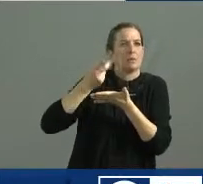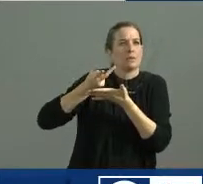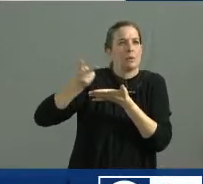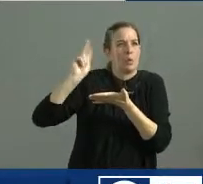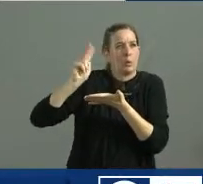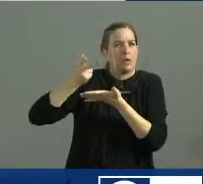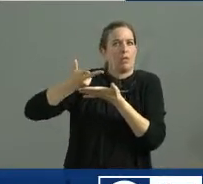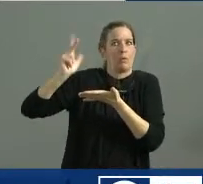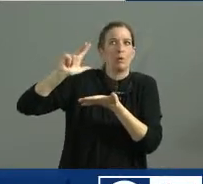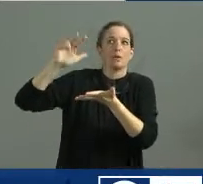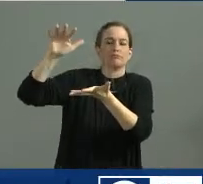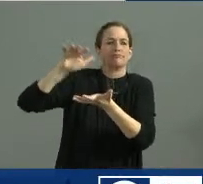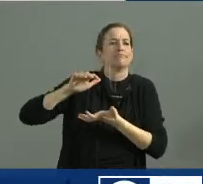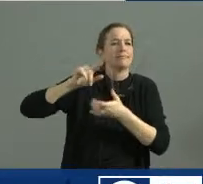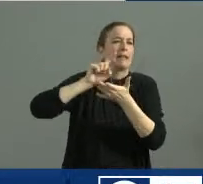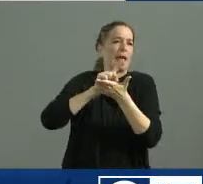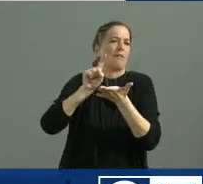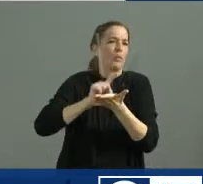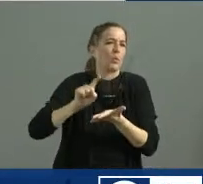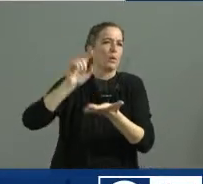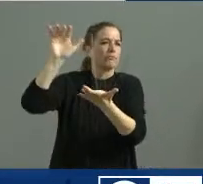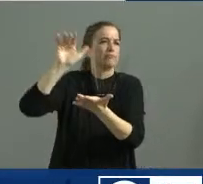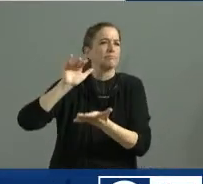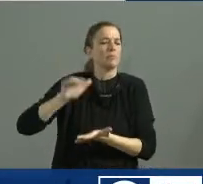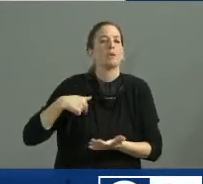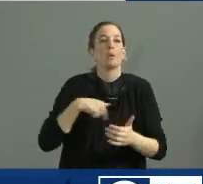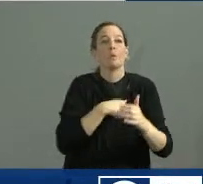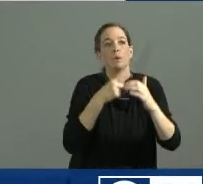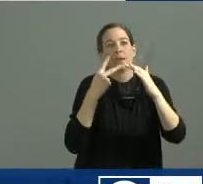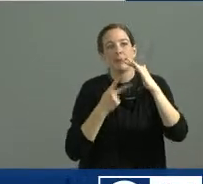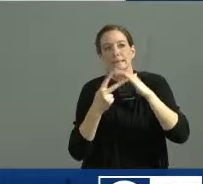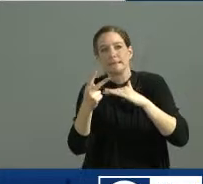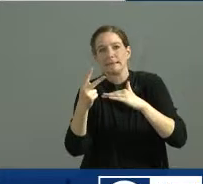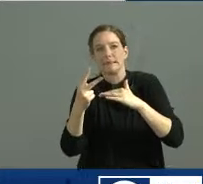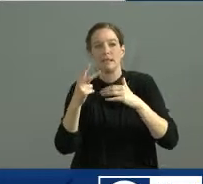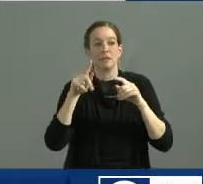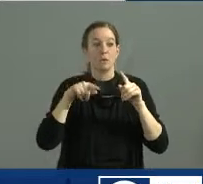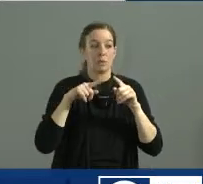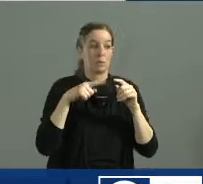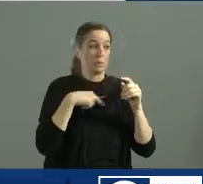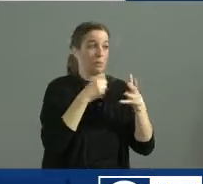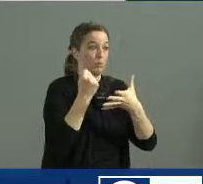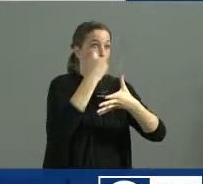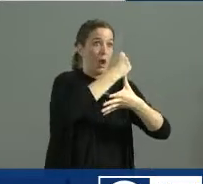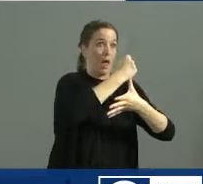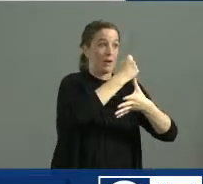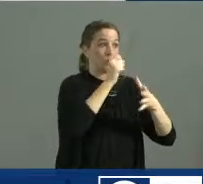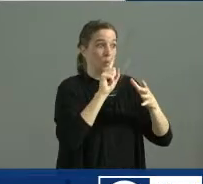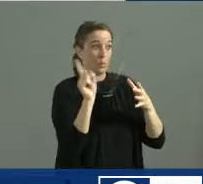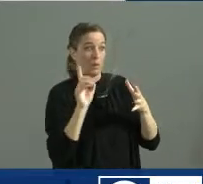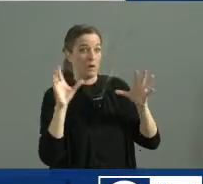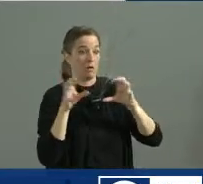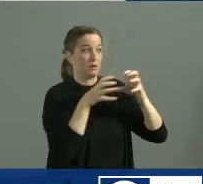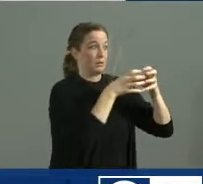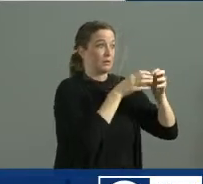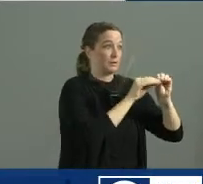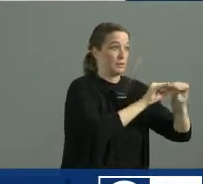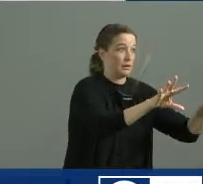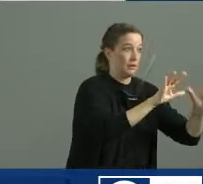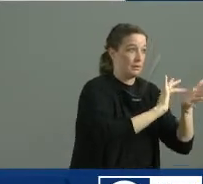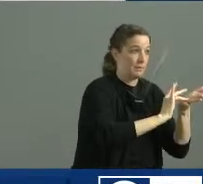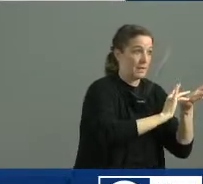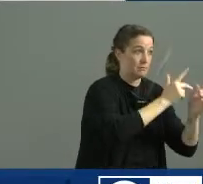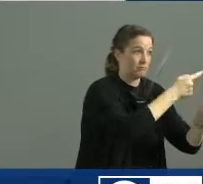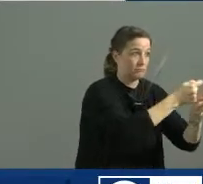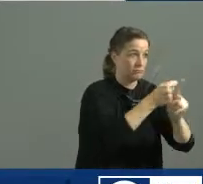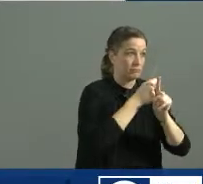are anticipating that as we move through, we've got priorities where we want the vaccination to go, and we'll just assess at how much